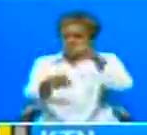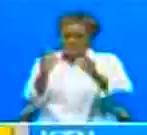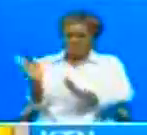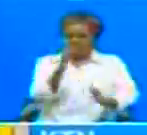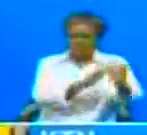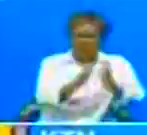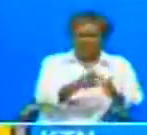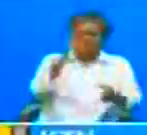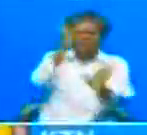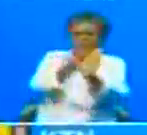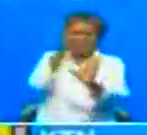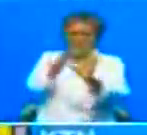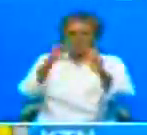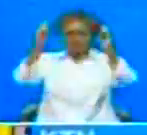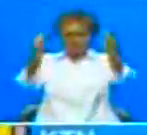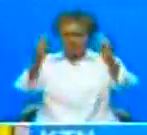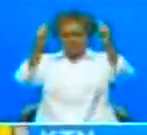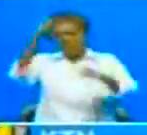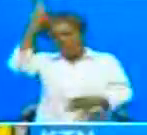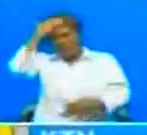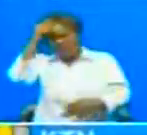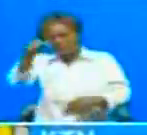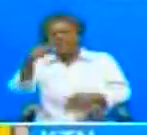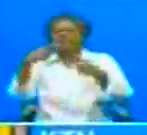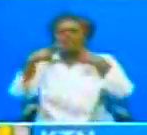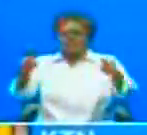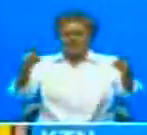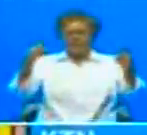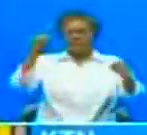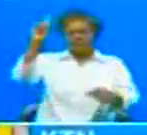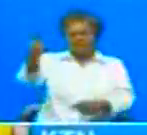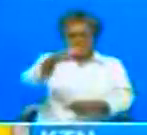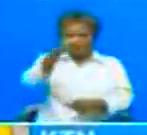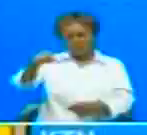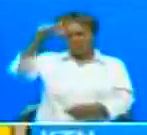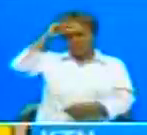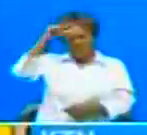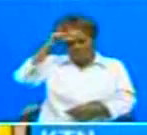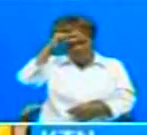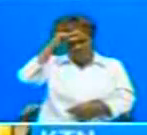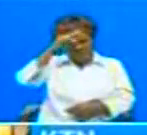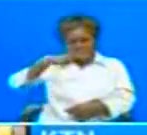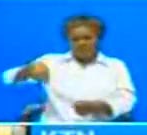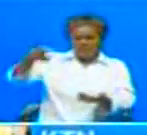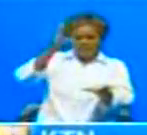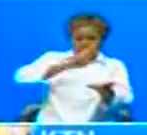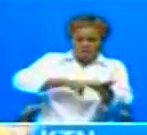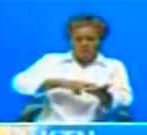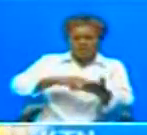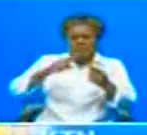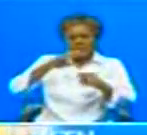and taking part in Monday's demonstration, which had already been declared illegal by the government. We've recorded statements